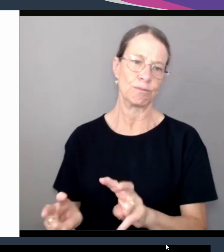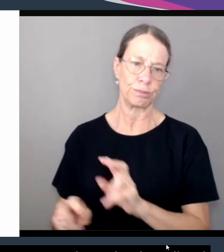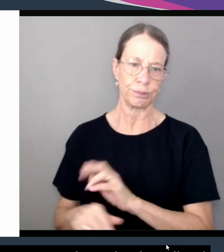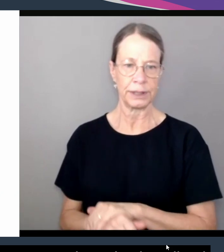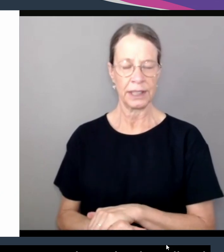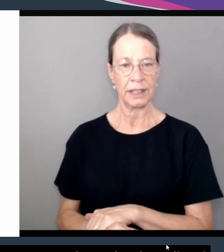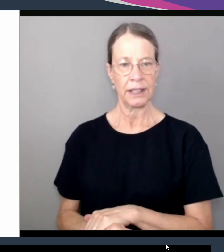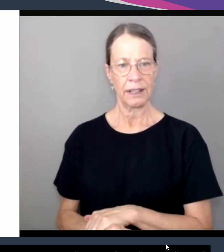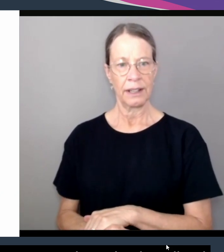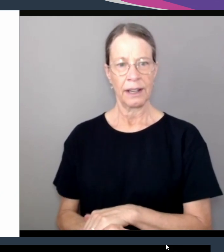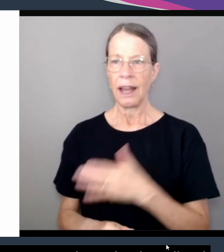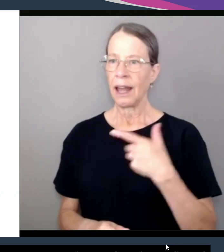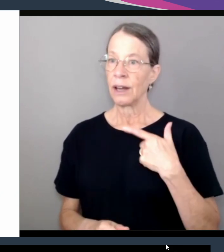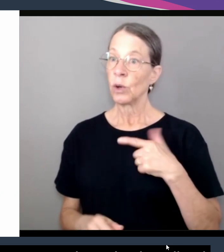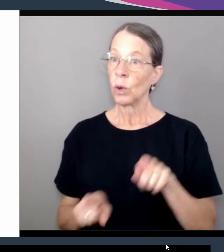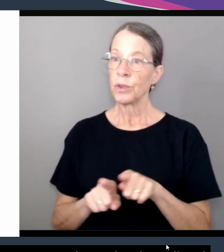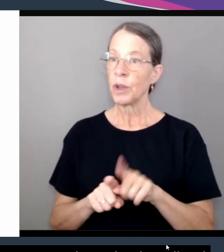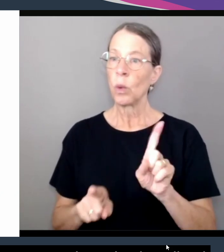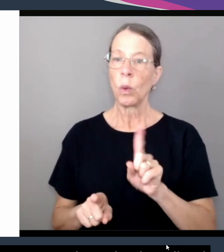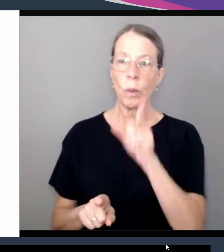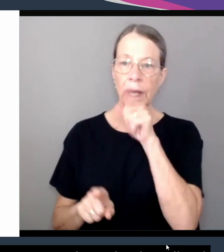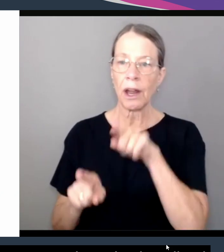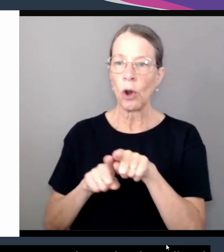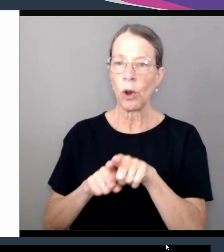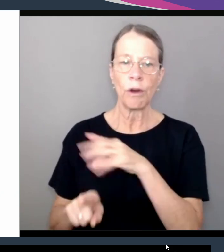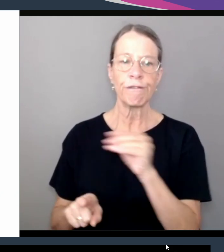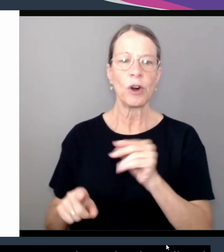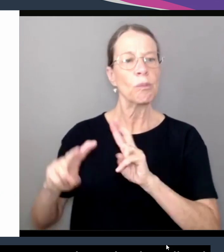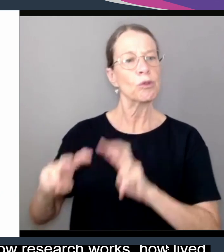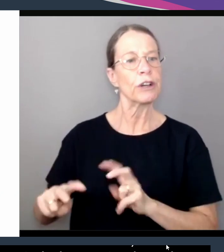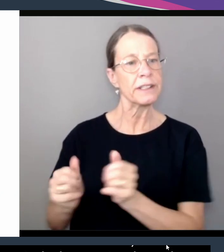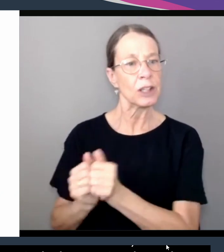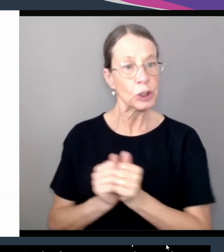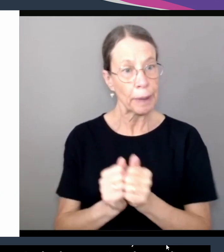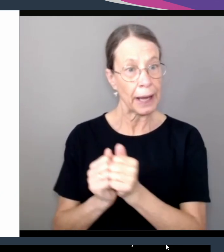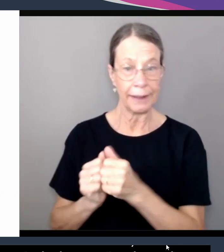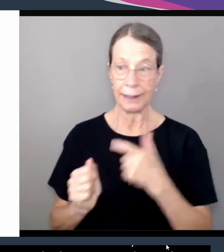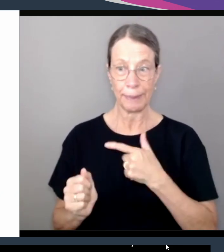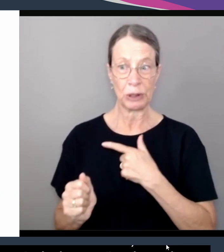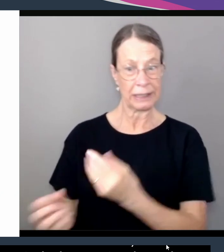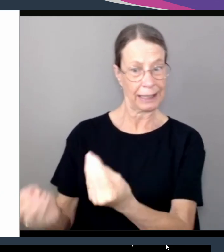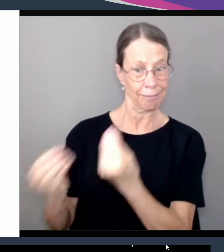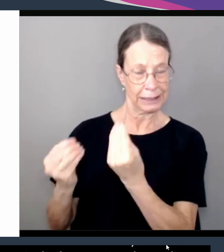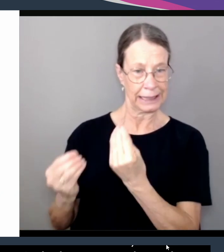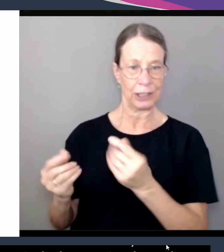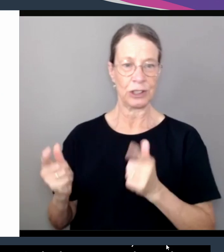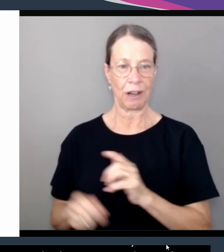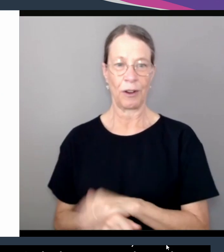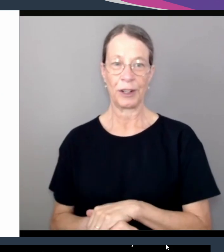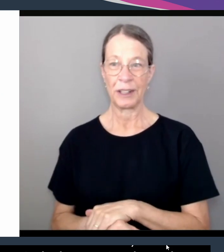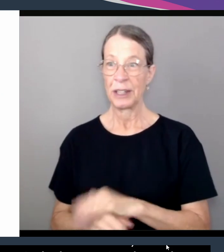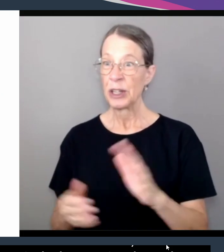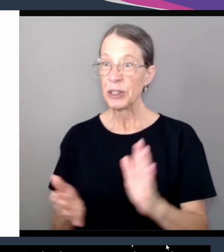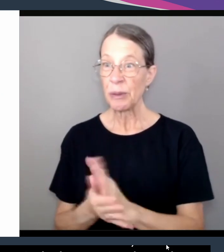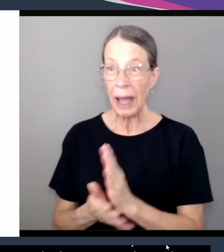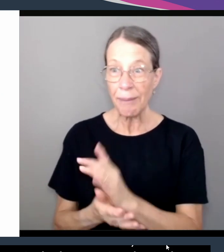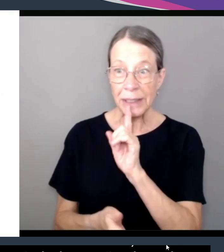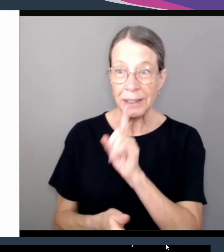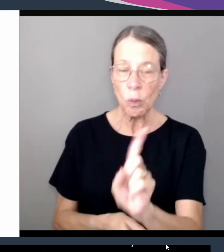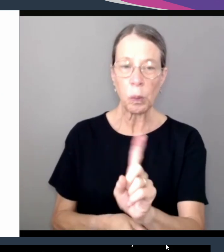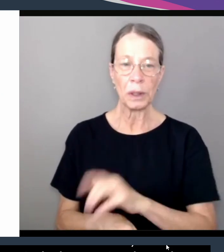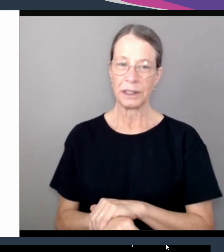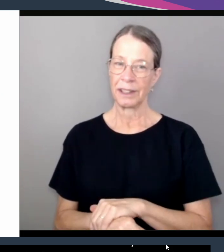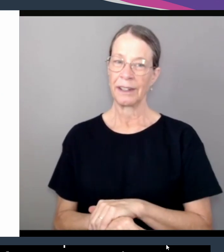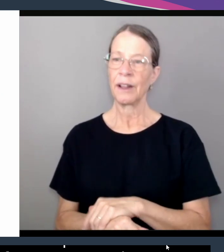research partners. We're very happy to announce that Citizen Research Essentials is free, thanks to the sponsorship of the